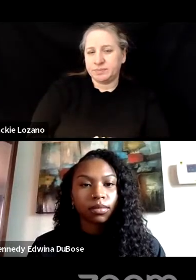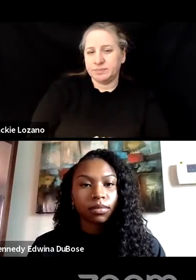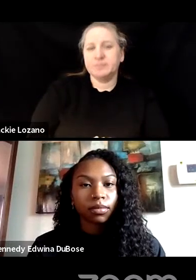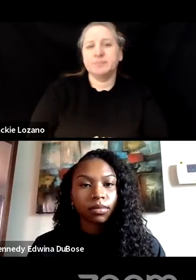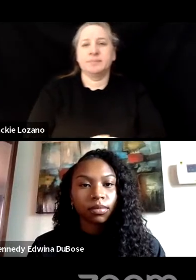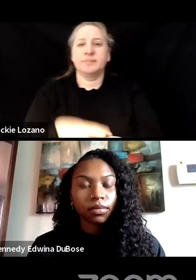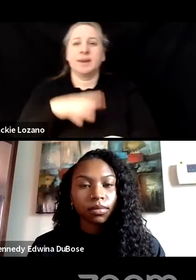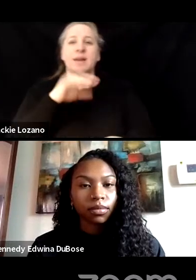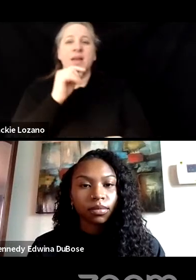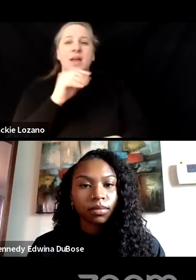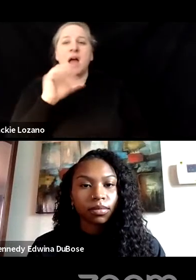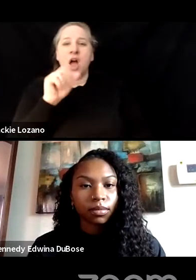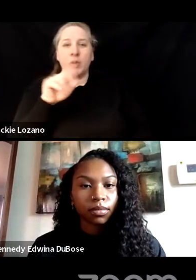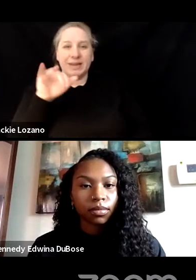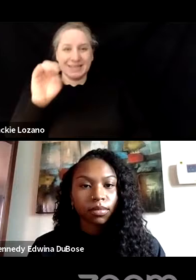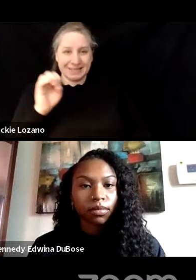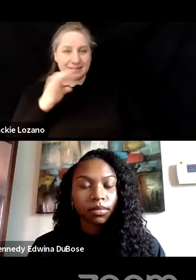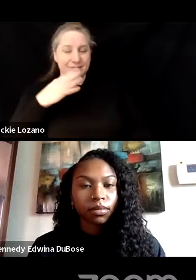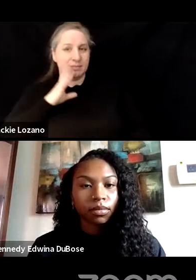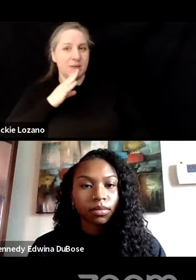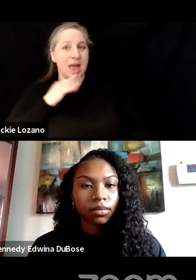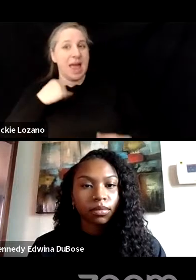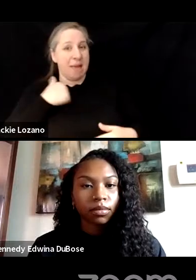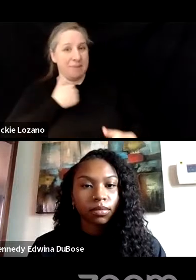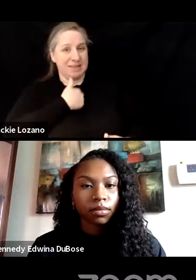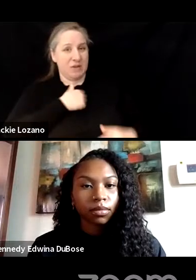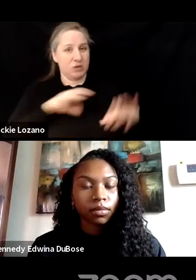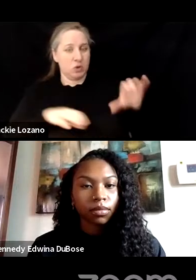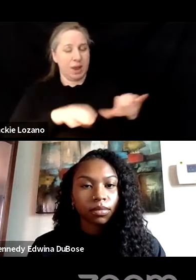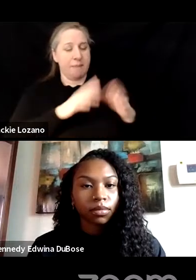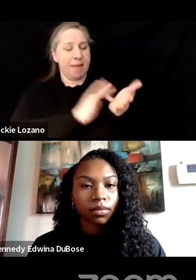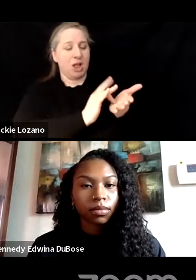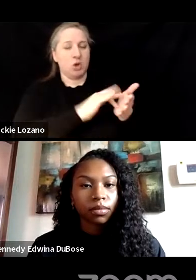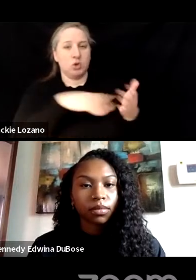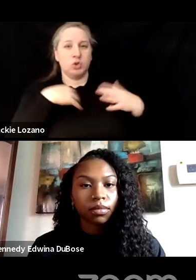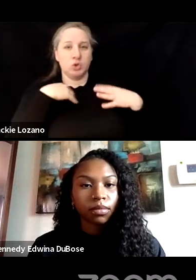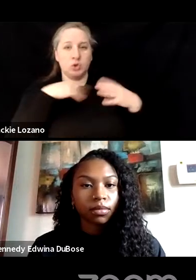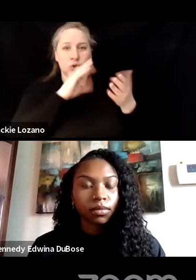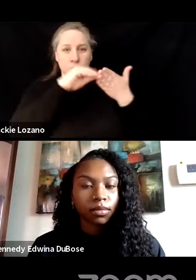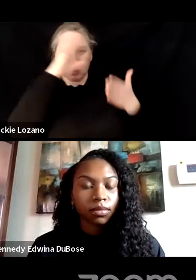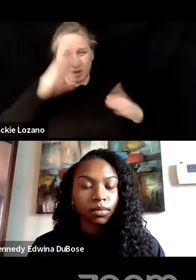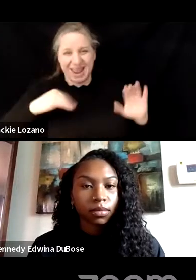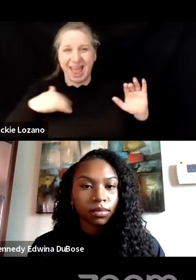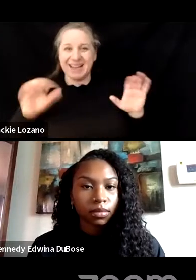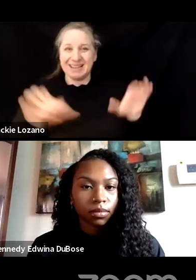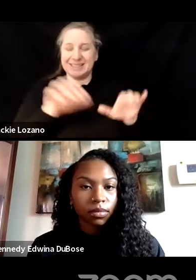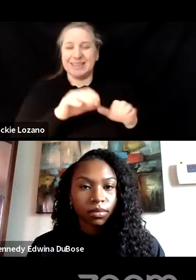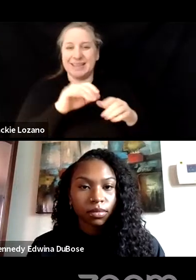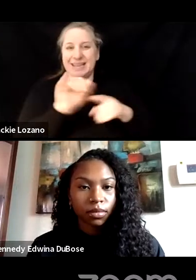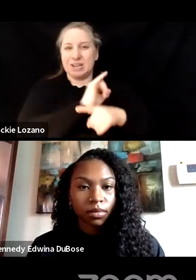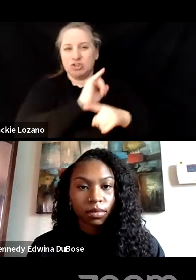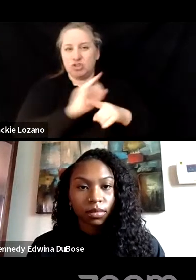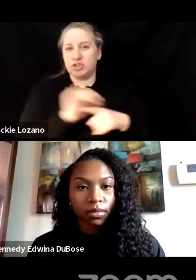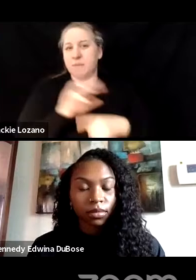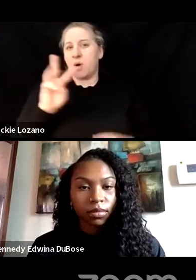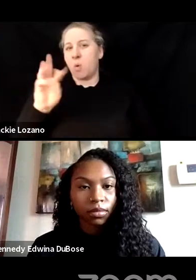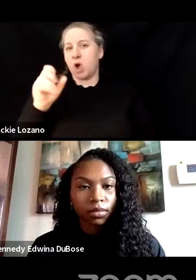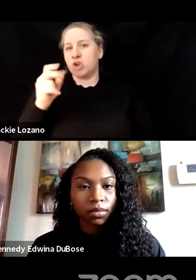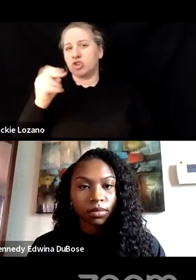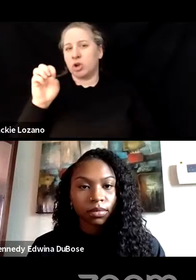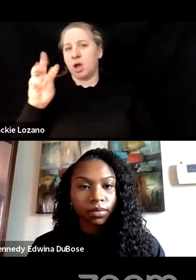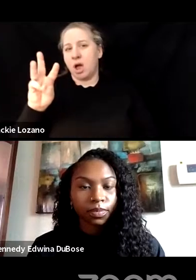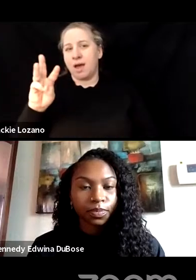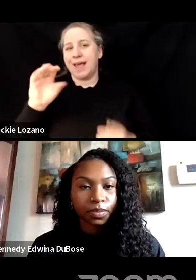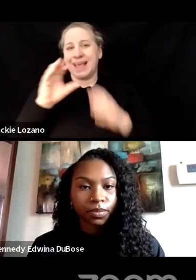Yeah, building off of that, as a medical student, I was able to do a rotation at the Washtenaw County Health Department last month, actually, and work in their